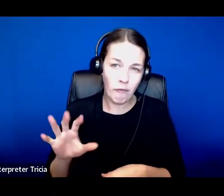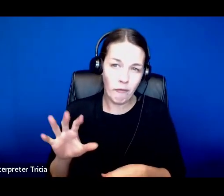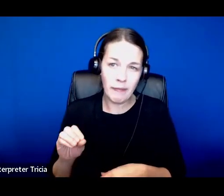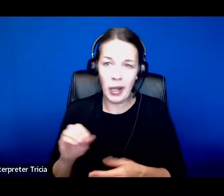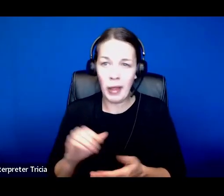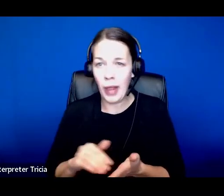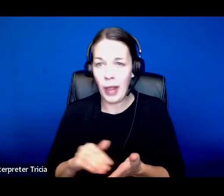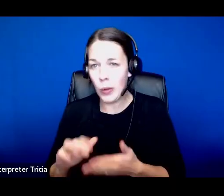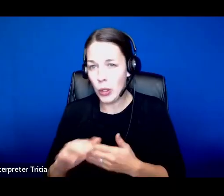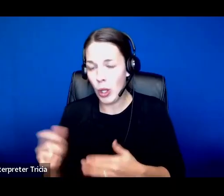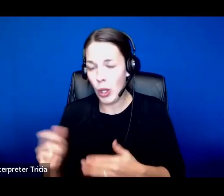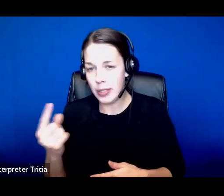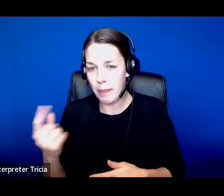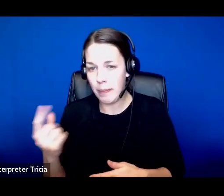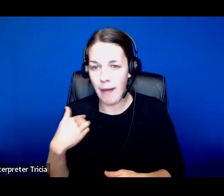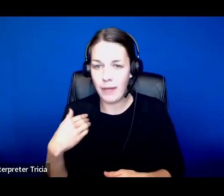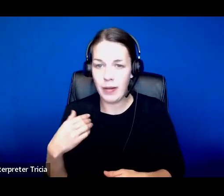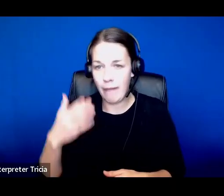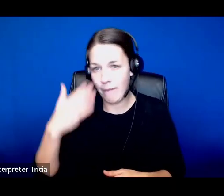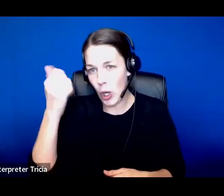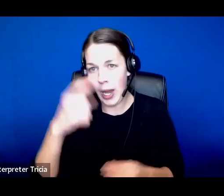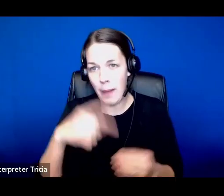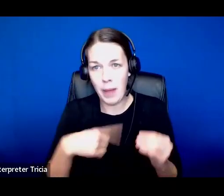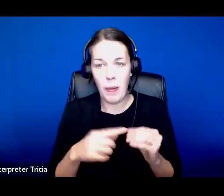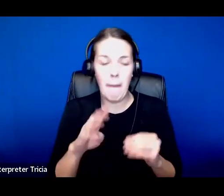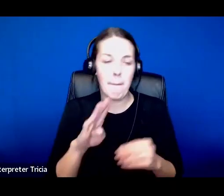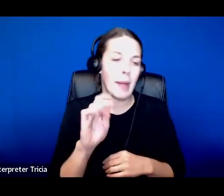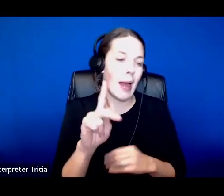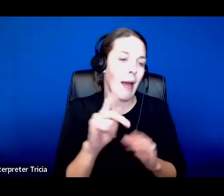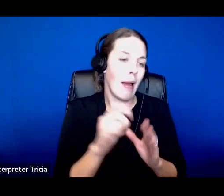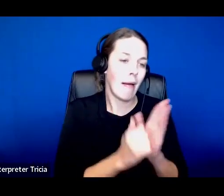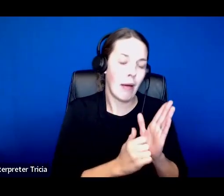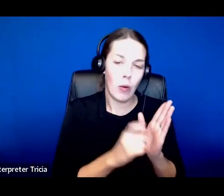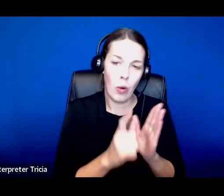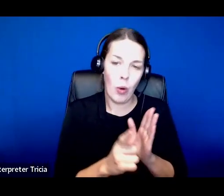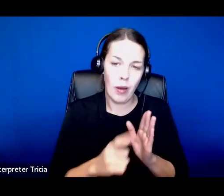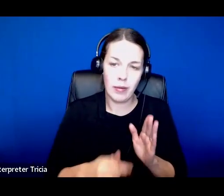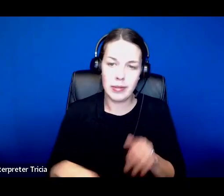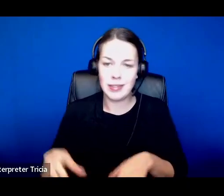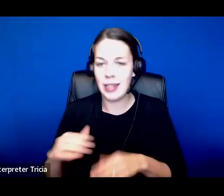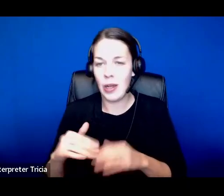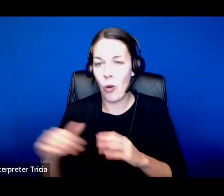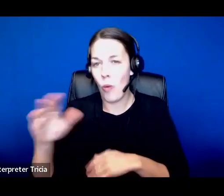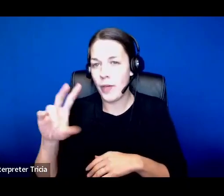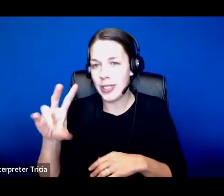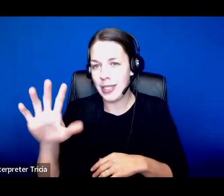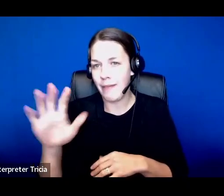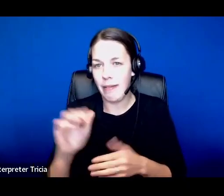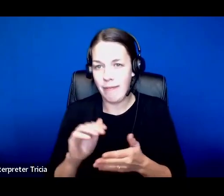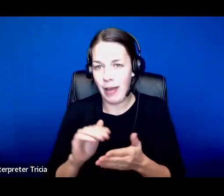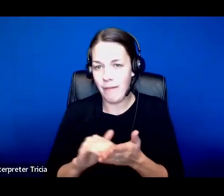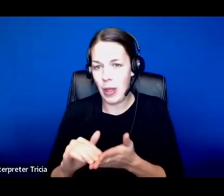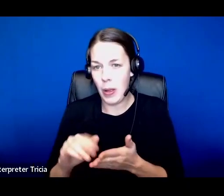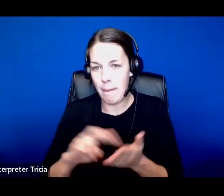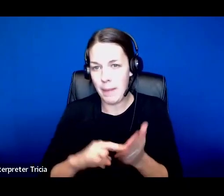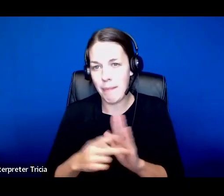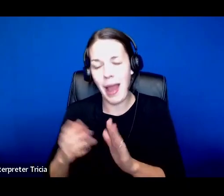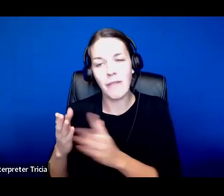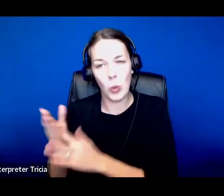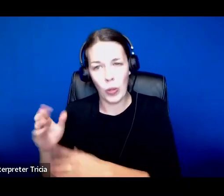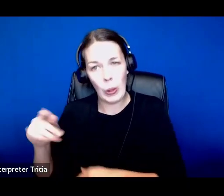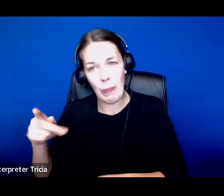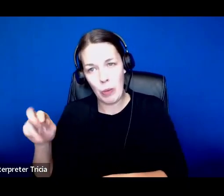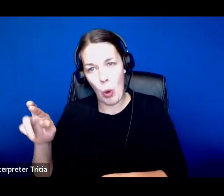$50,000, and then you forgot about a bank account that ticks you over 75,000, then that would have to go through